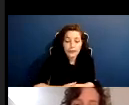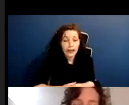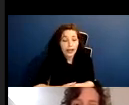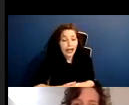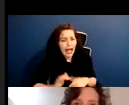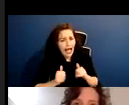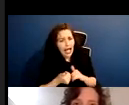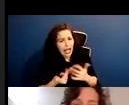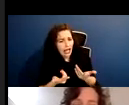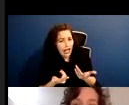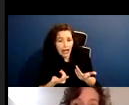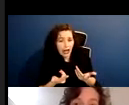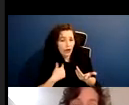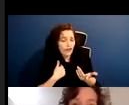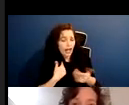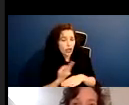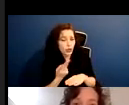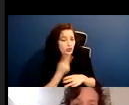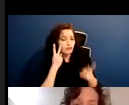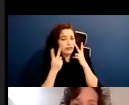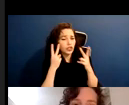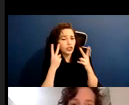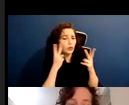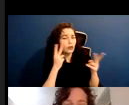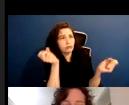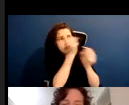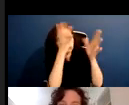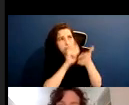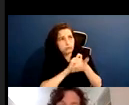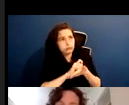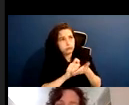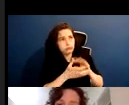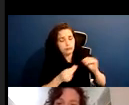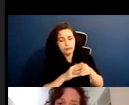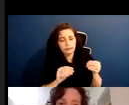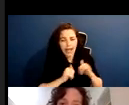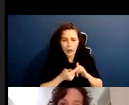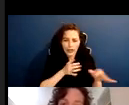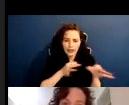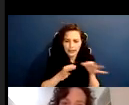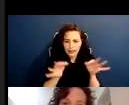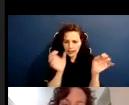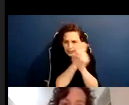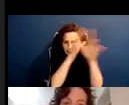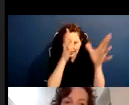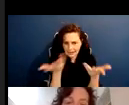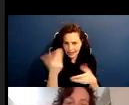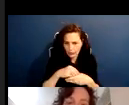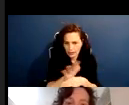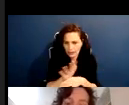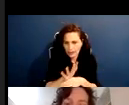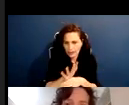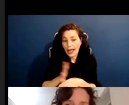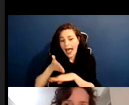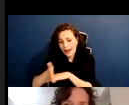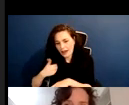able to describe scenes that are in the film that if once I have my glorious work sample, which is a whole other workshop,